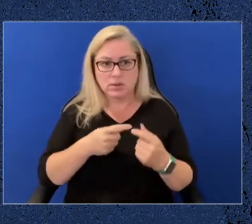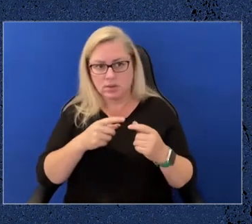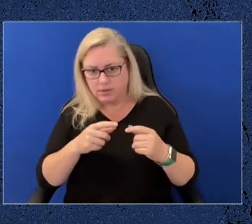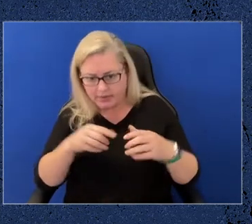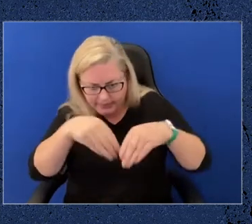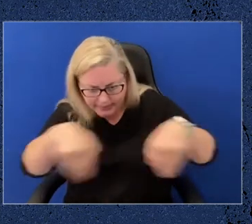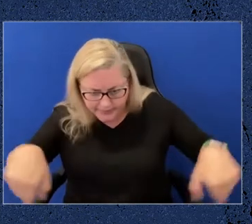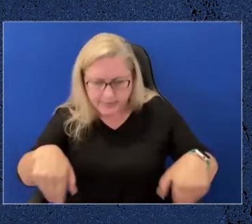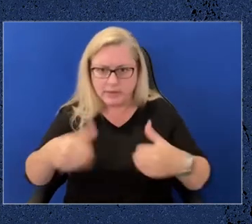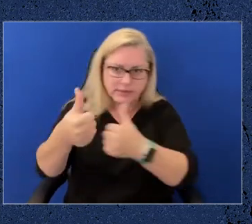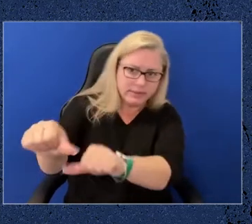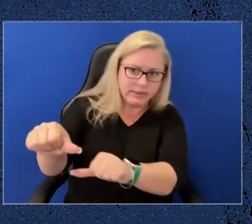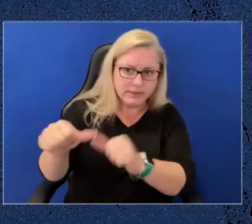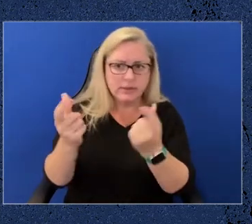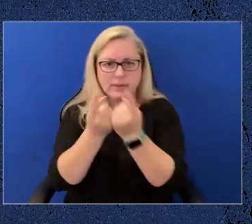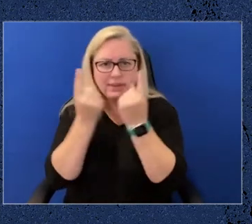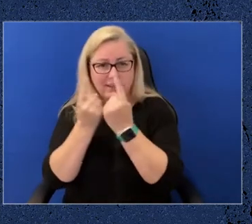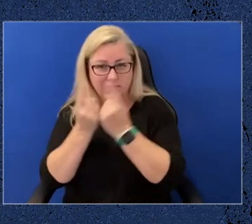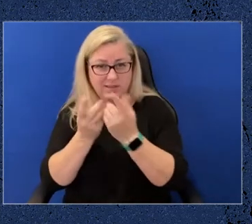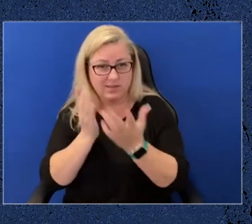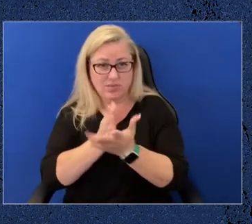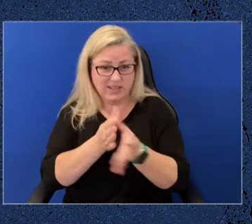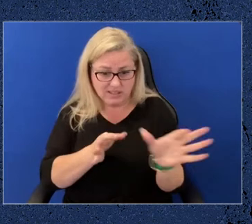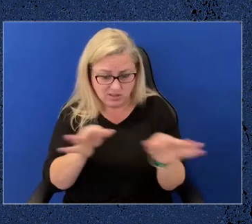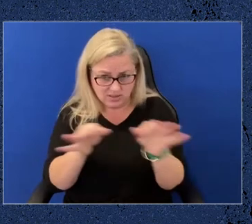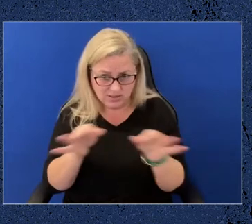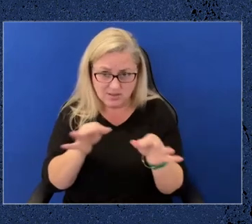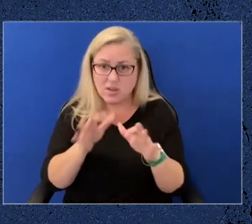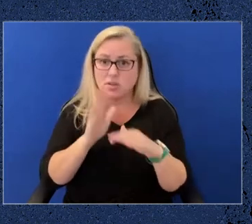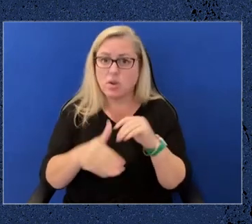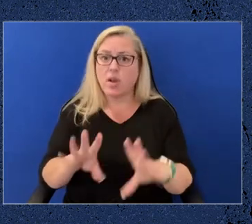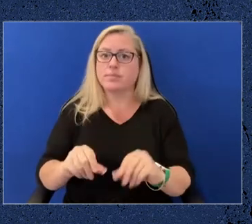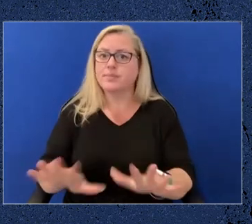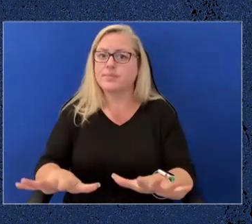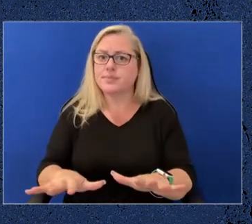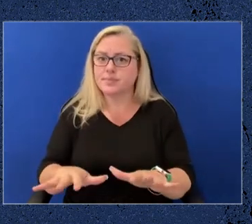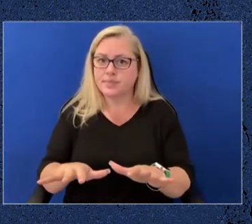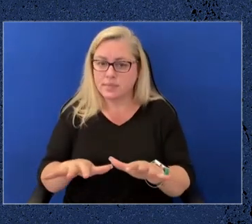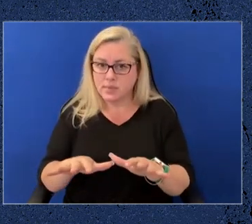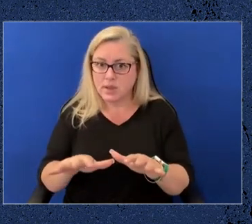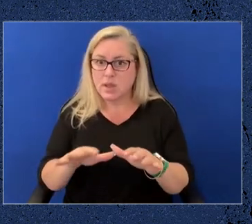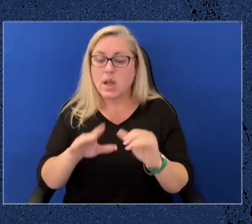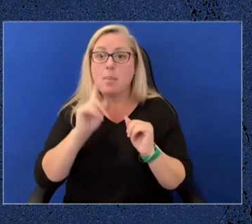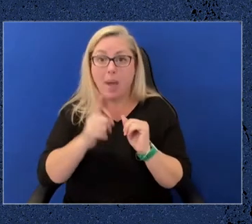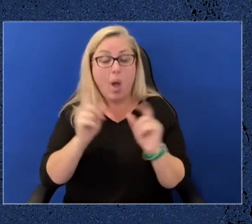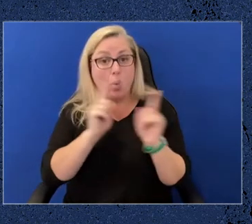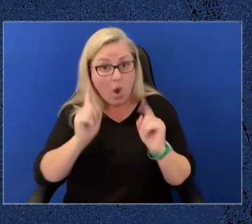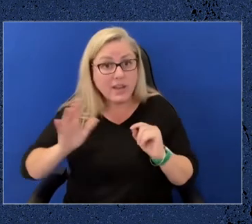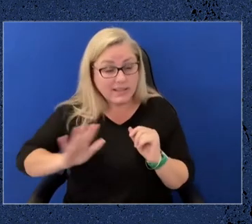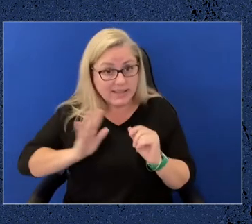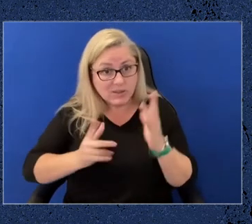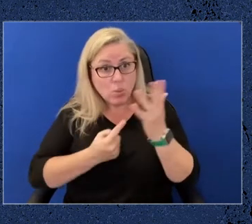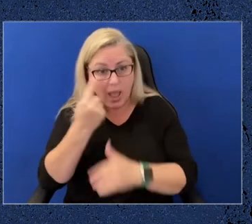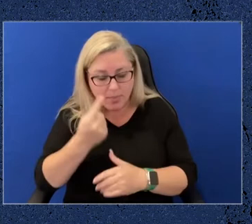lines. And it's really just designed around suppression and control. The thing that needs to happen is that fire needs to be brought on board as a